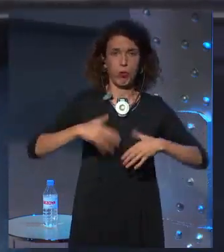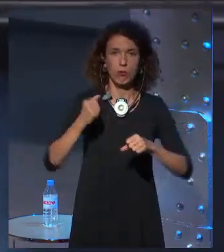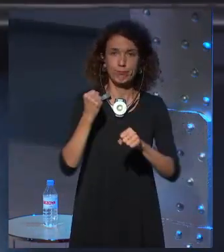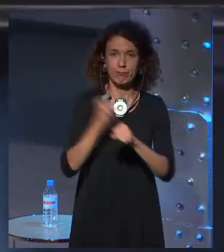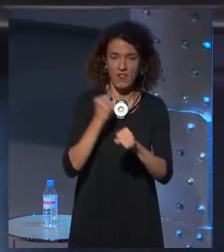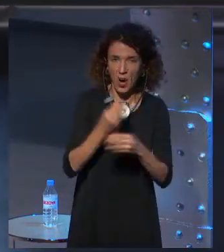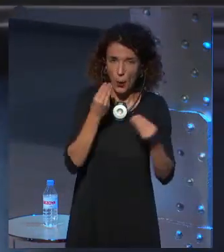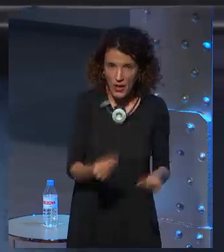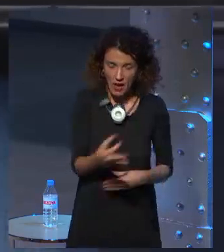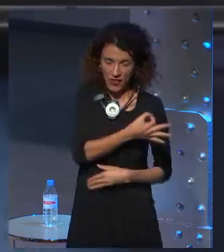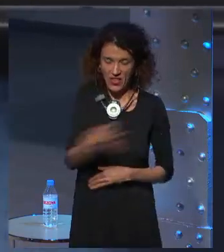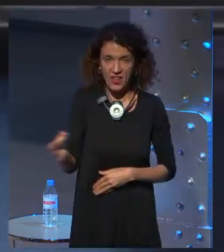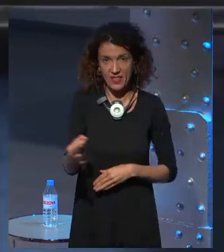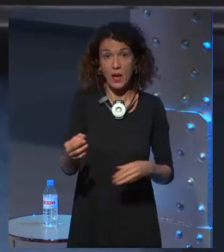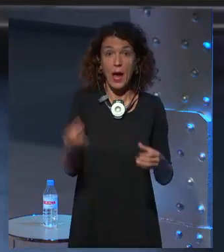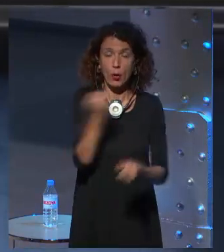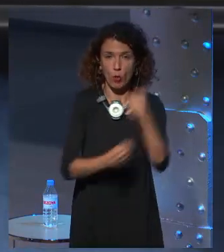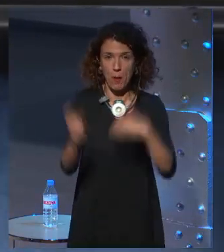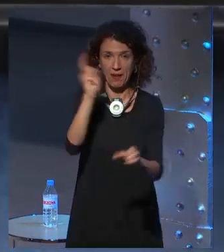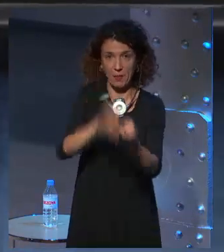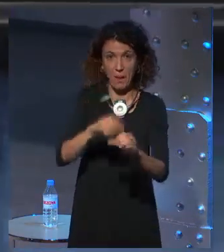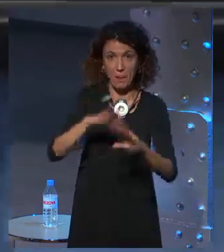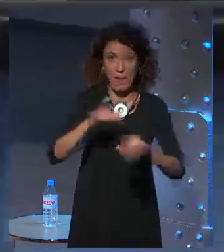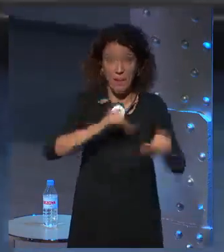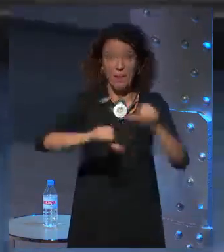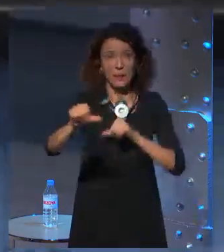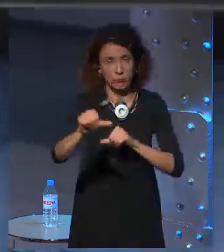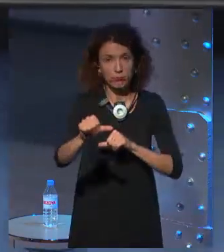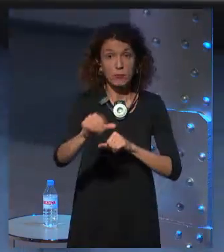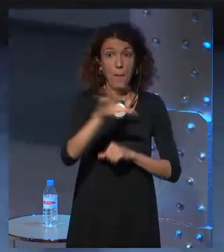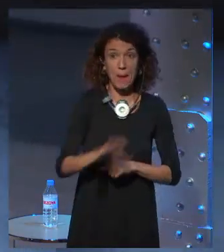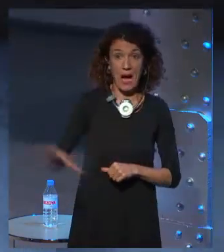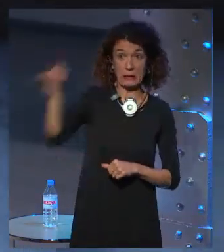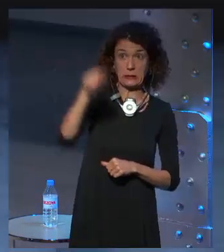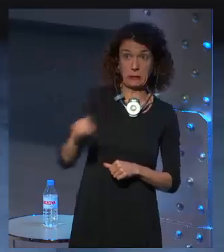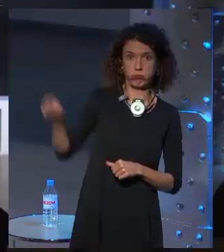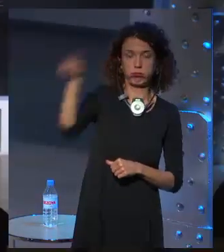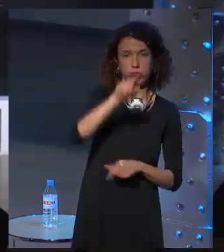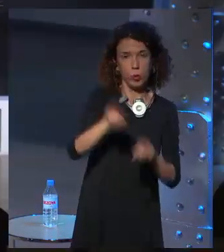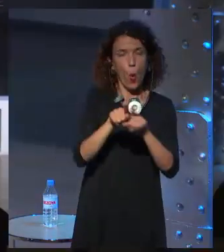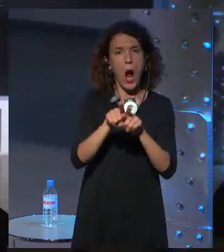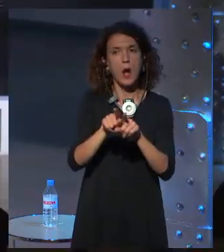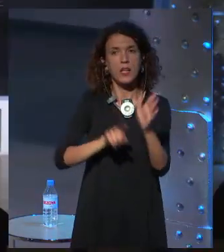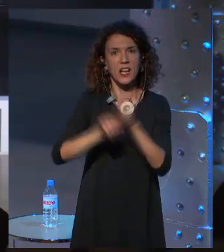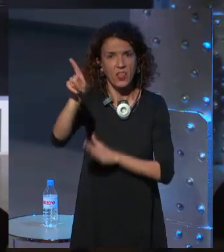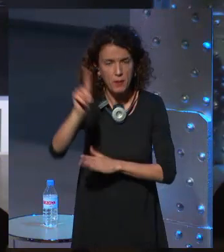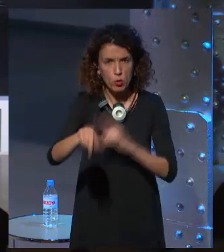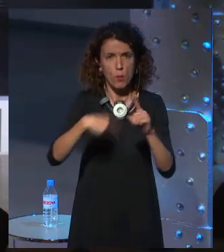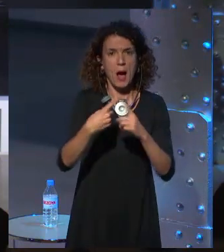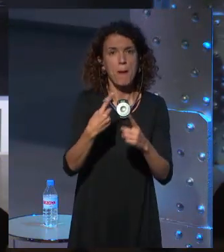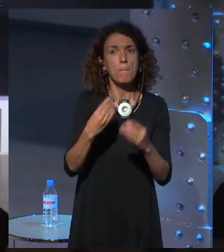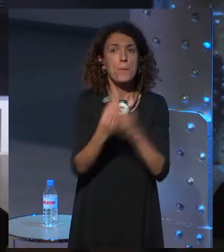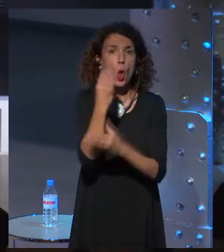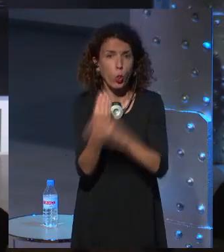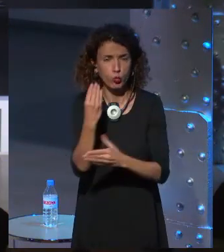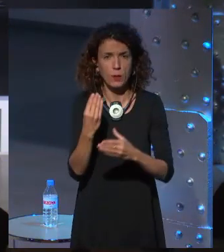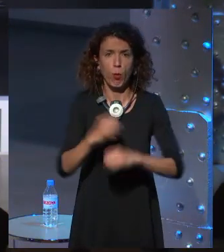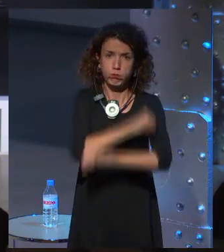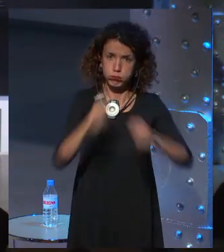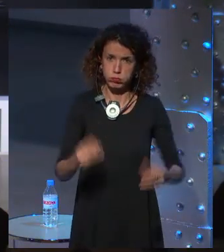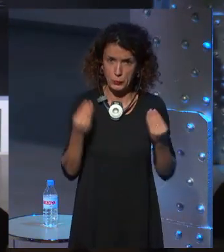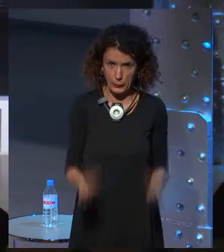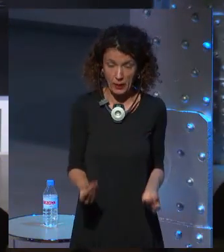in our economy to make sure that our countries have productive growth, right? And it actually hasn't been